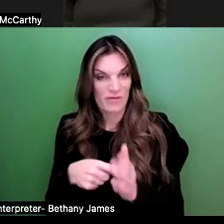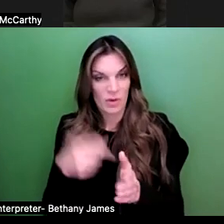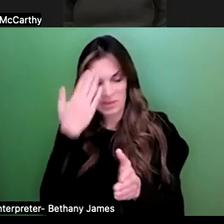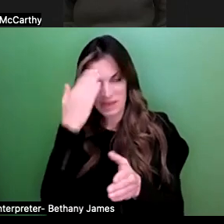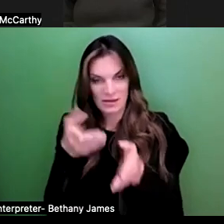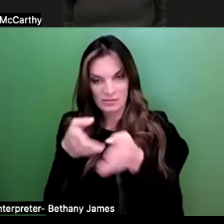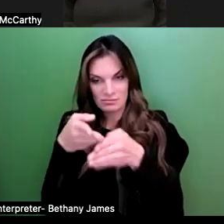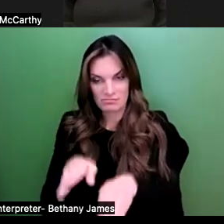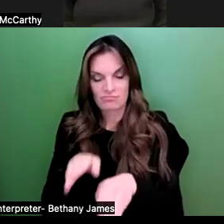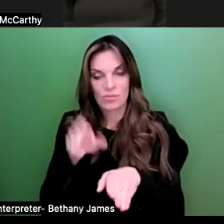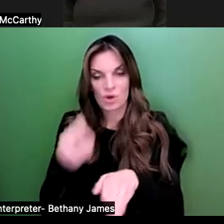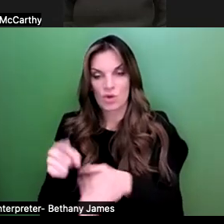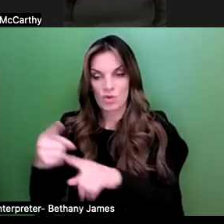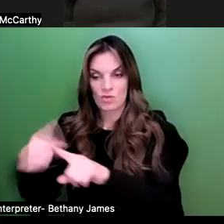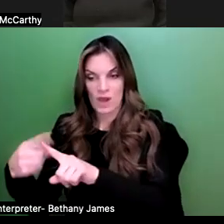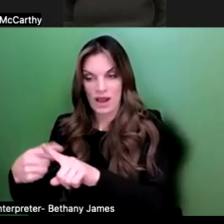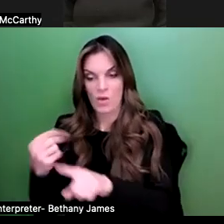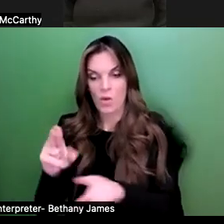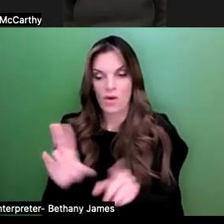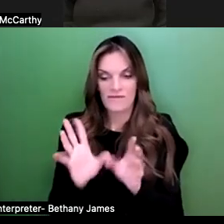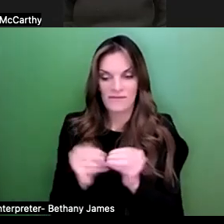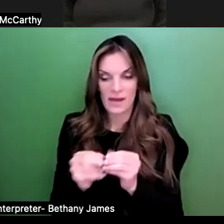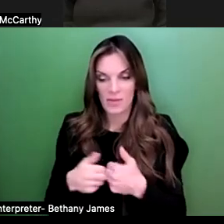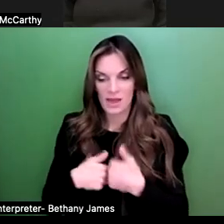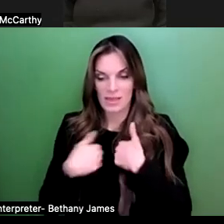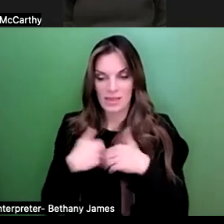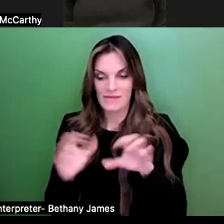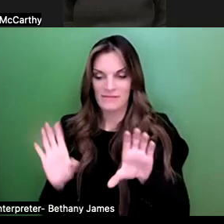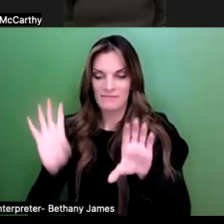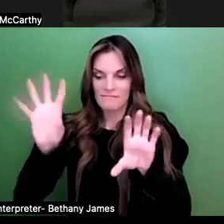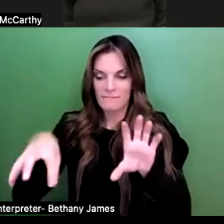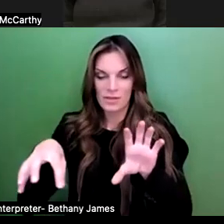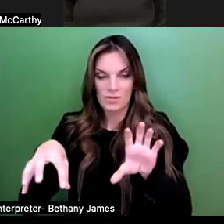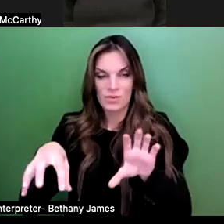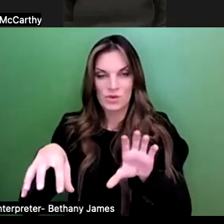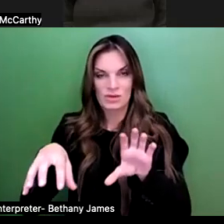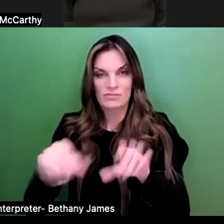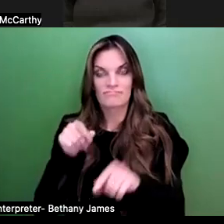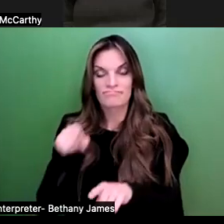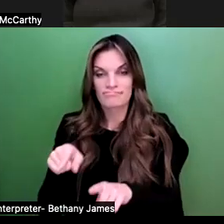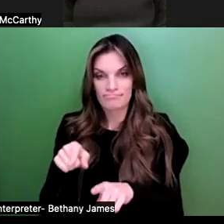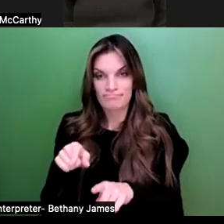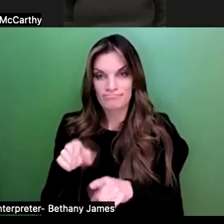out or we could have a family member who lived in the other unit to